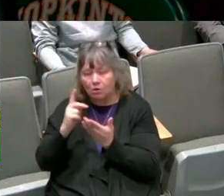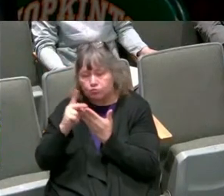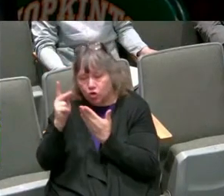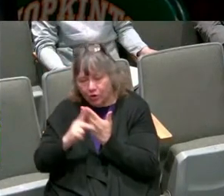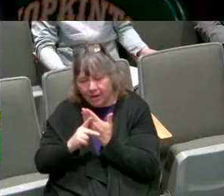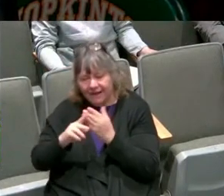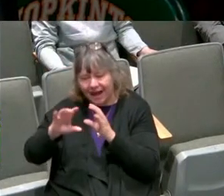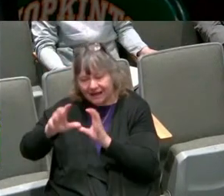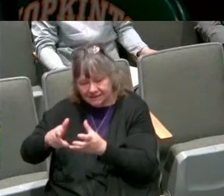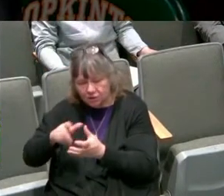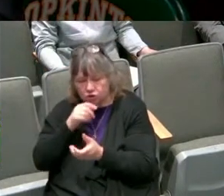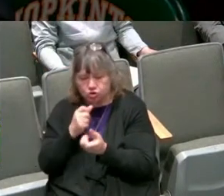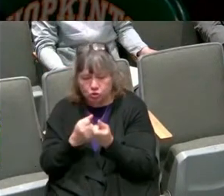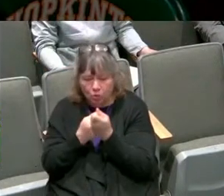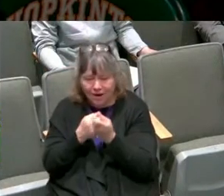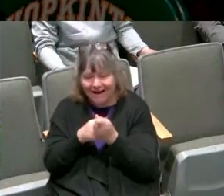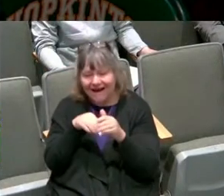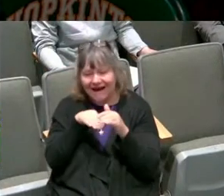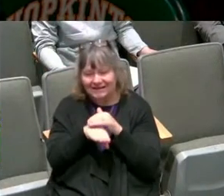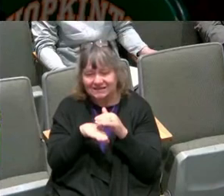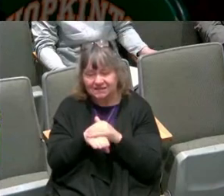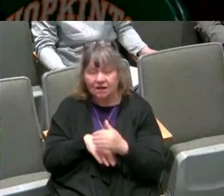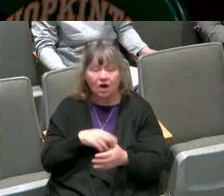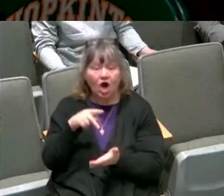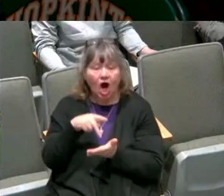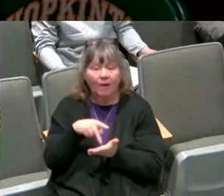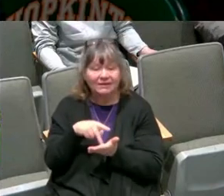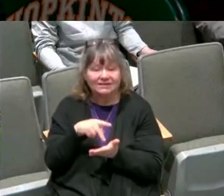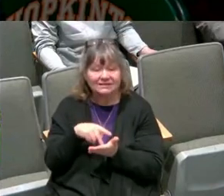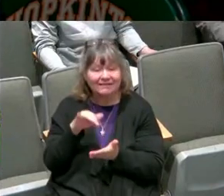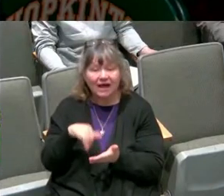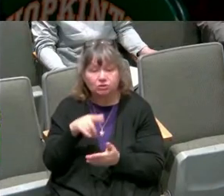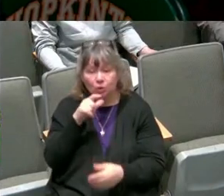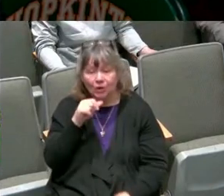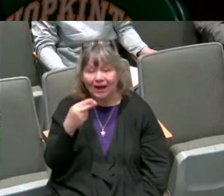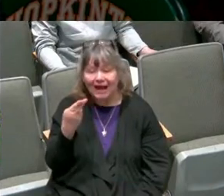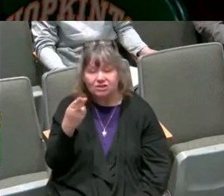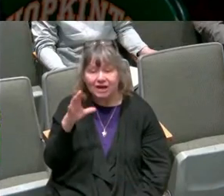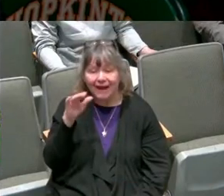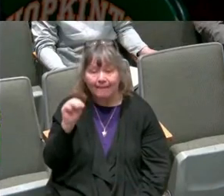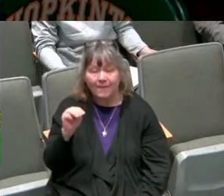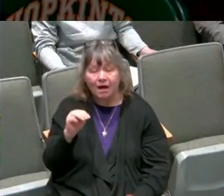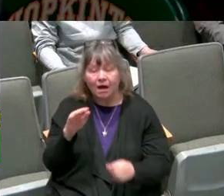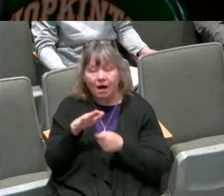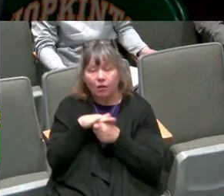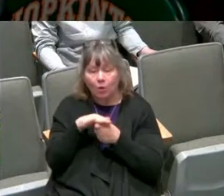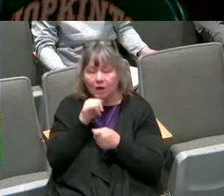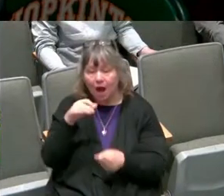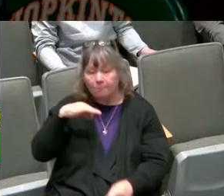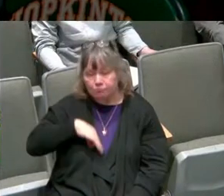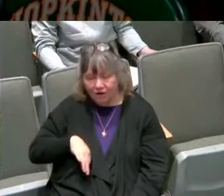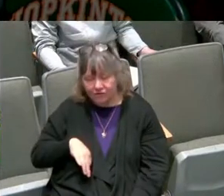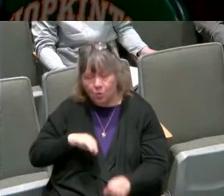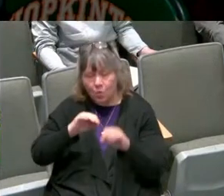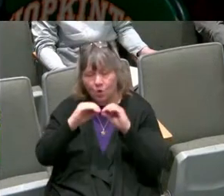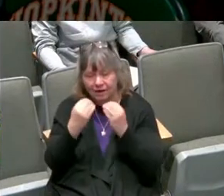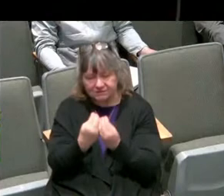entity to support Peg access and hopkinton's case at entities hcam a local non-for-profit organization